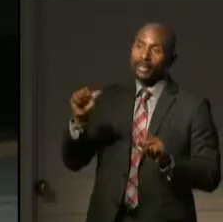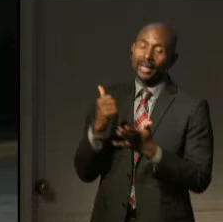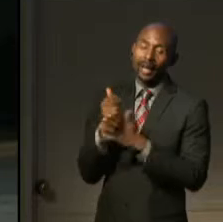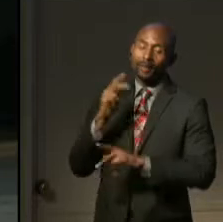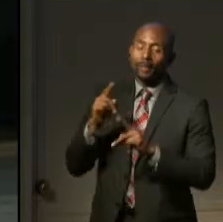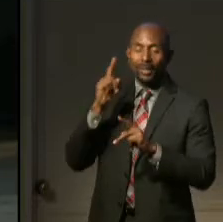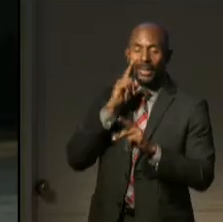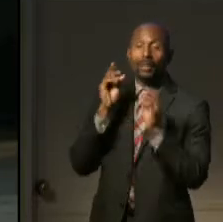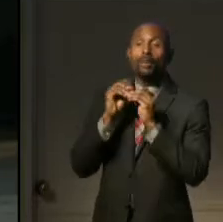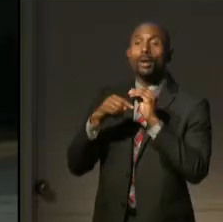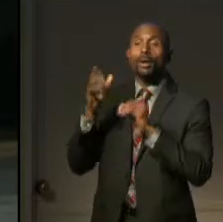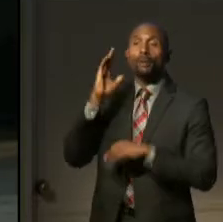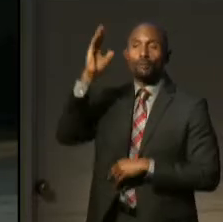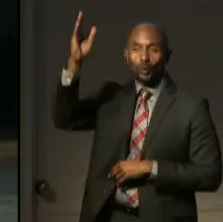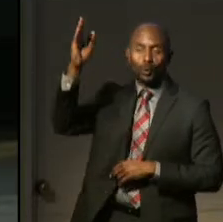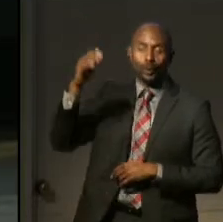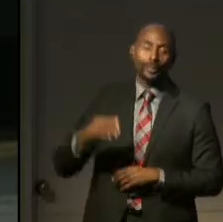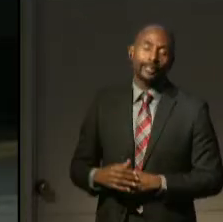think about the future